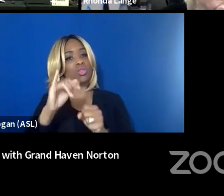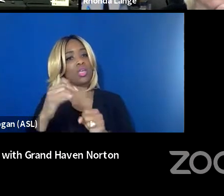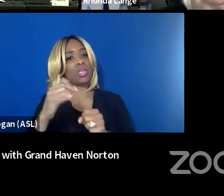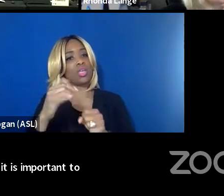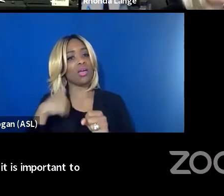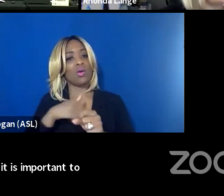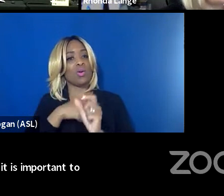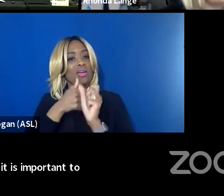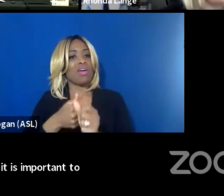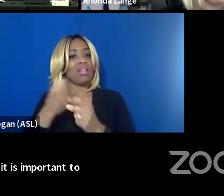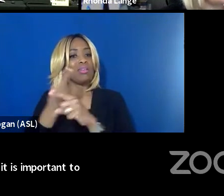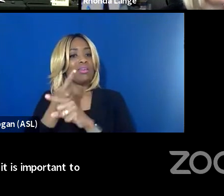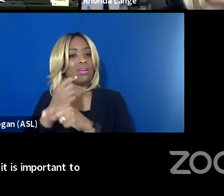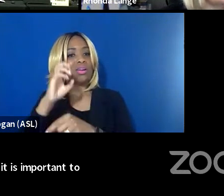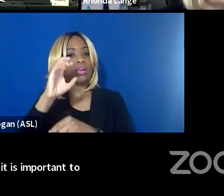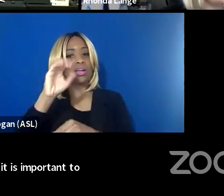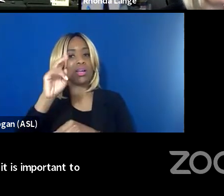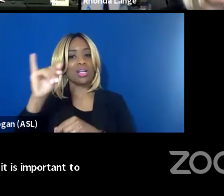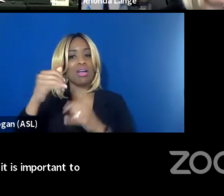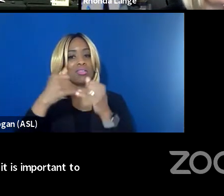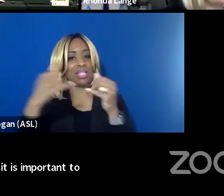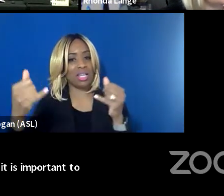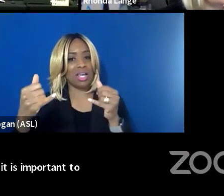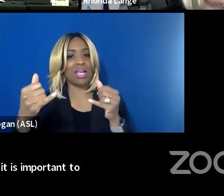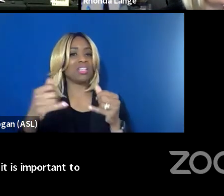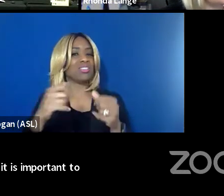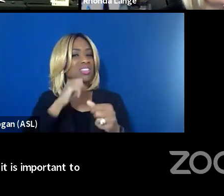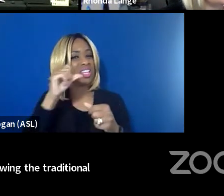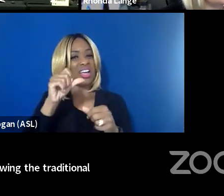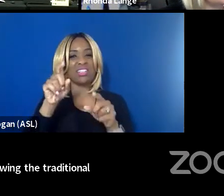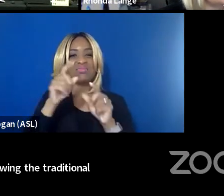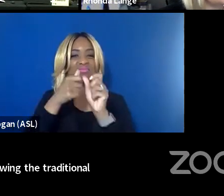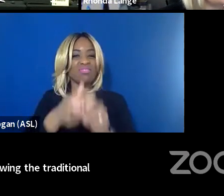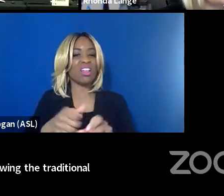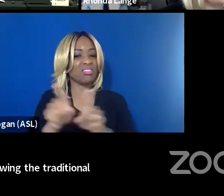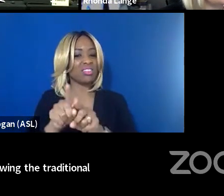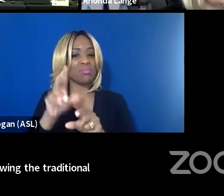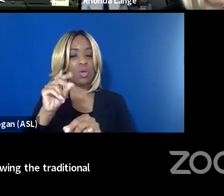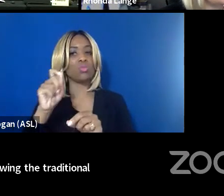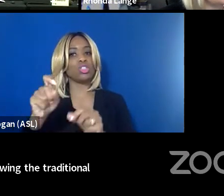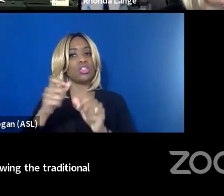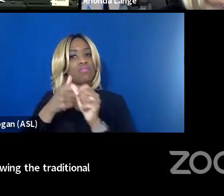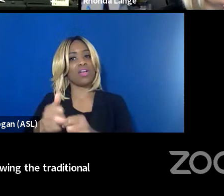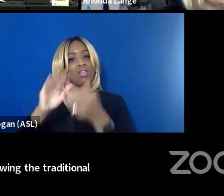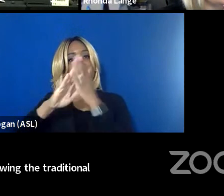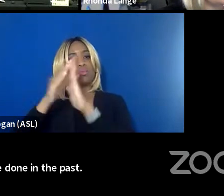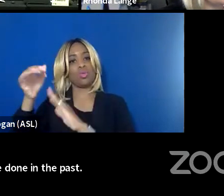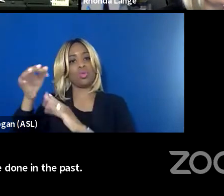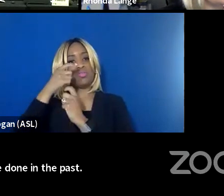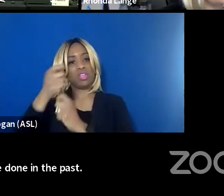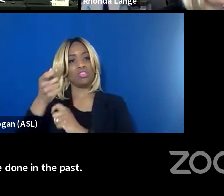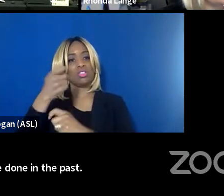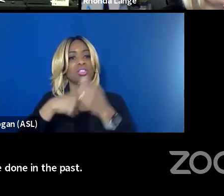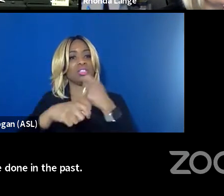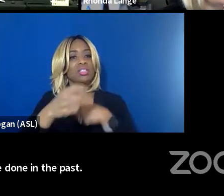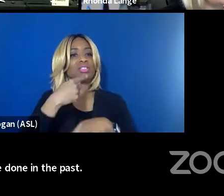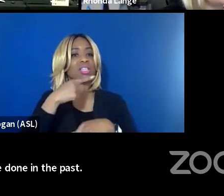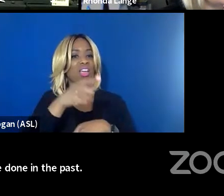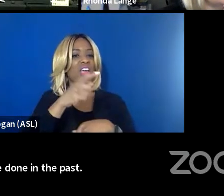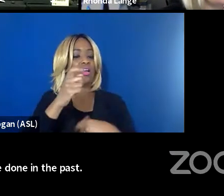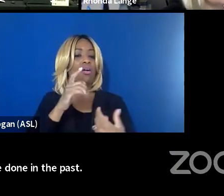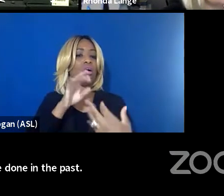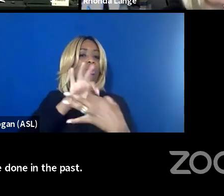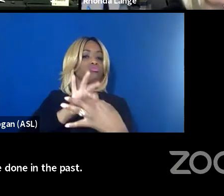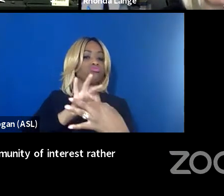following the traditional county lines as districts have done in the past. It's more important to follow a community of interest rather than say, we need to make this fit